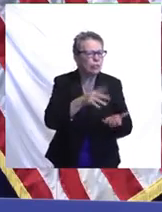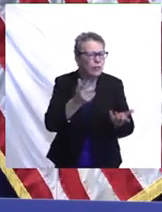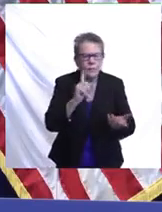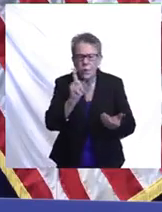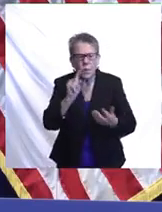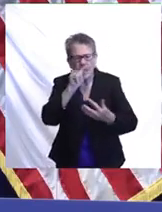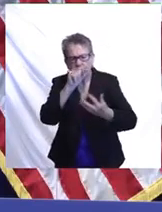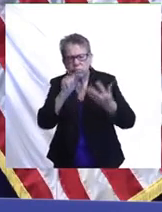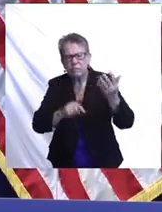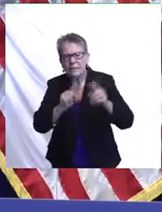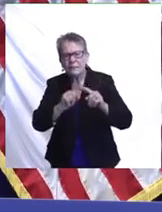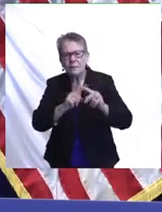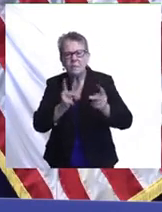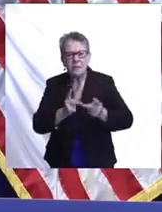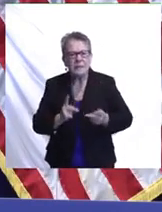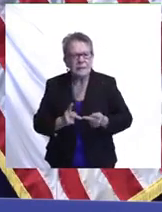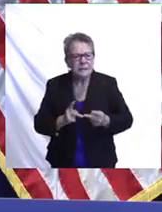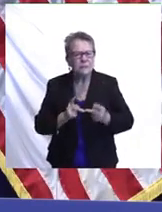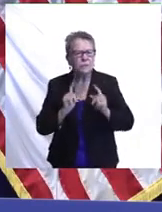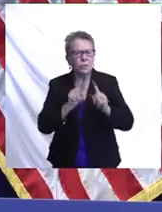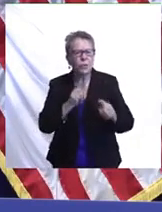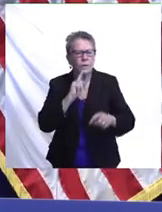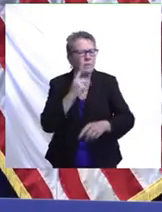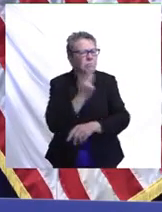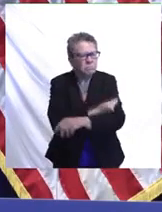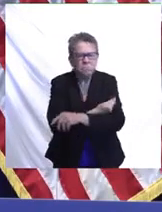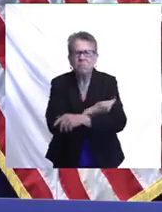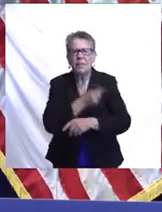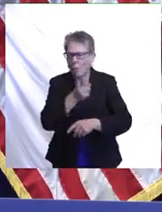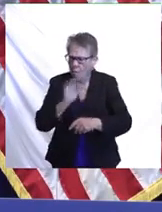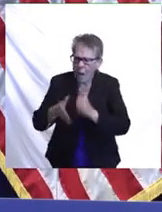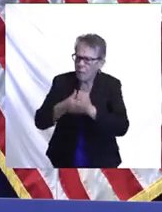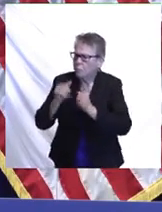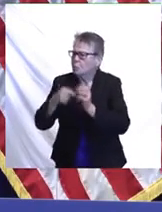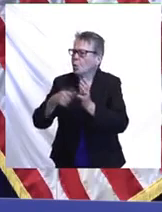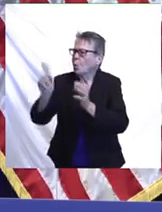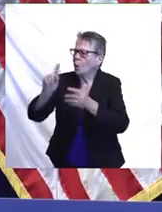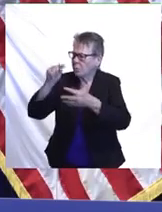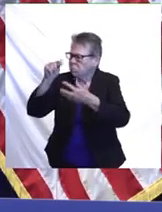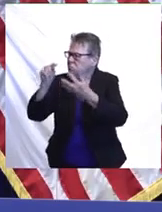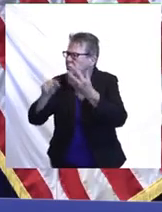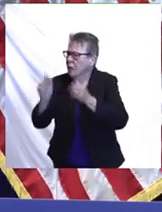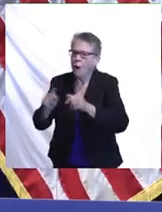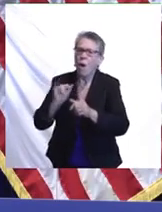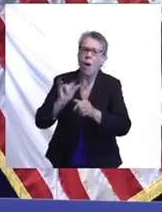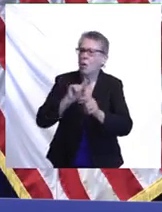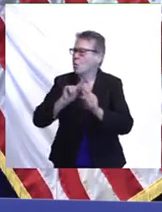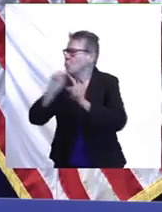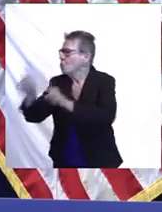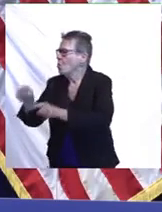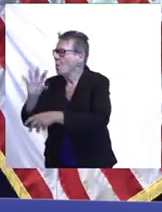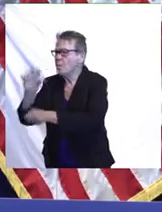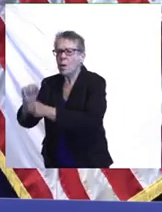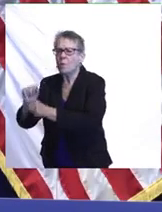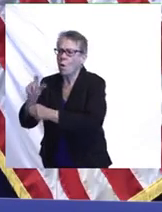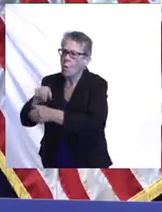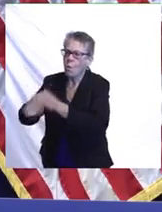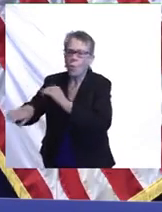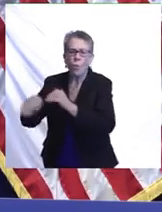855-568-0545 and they will assist you. We are also actively working to increase vaccination among younger populations in our